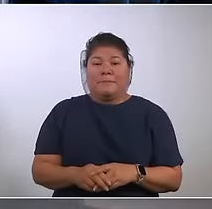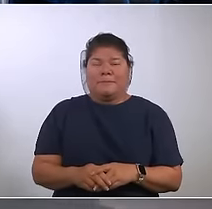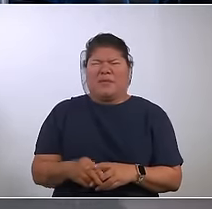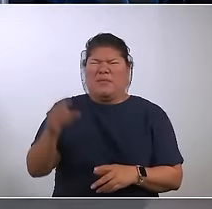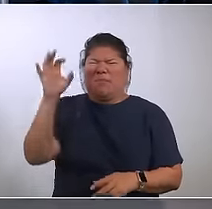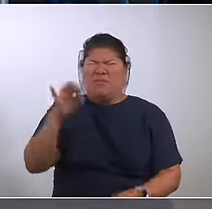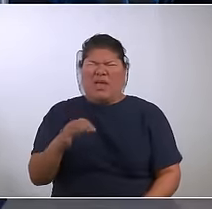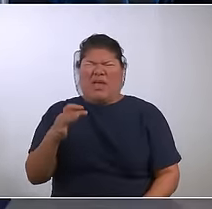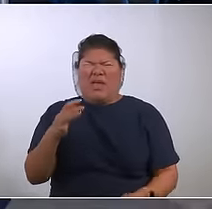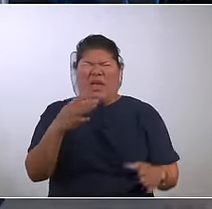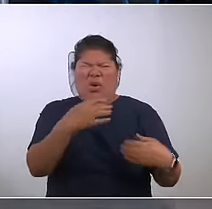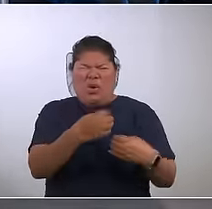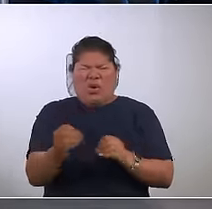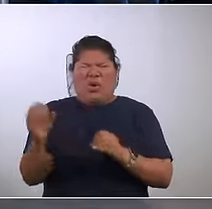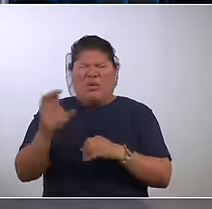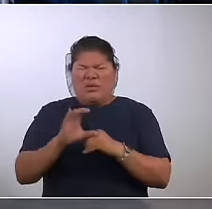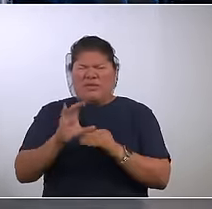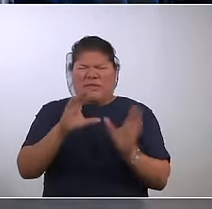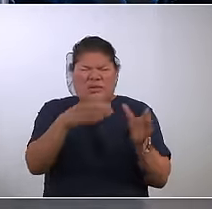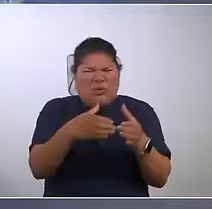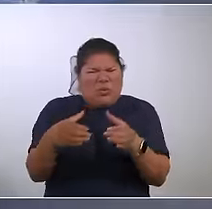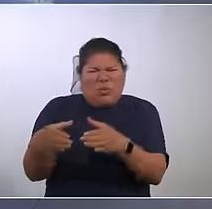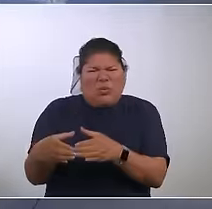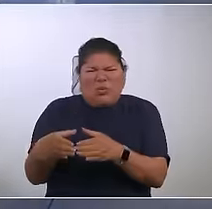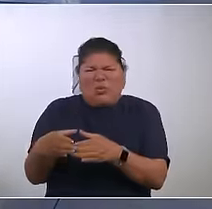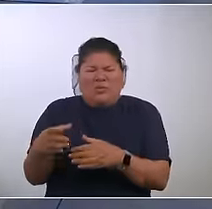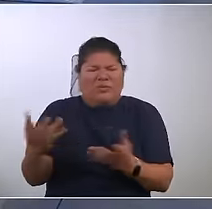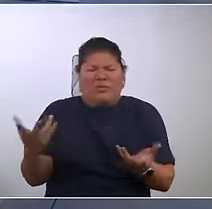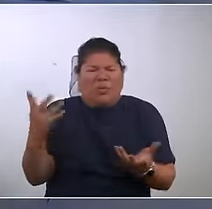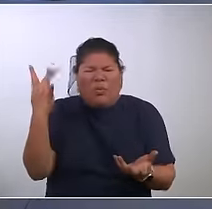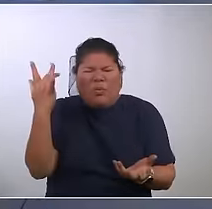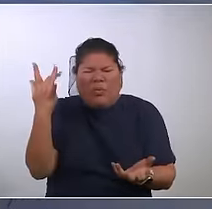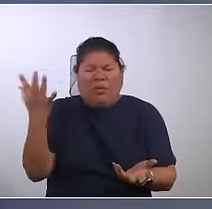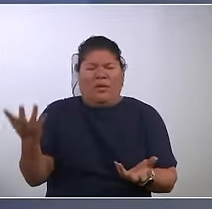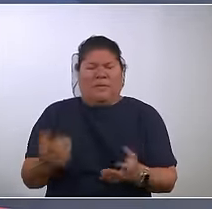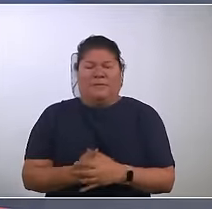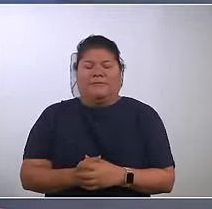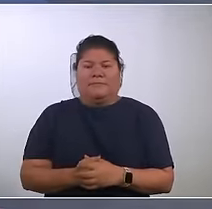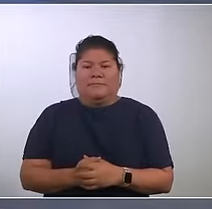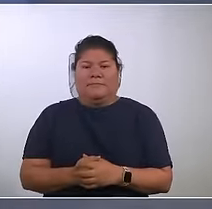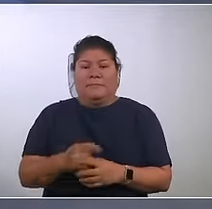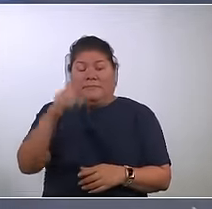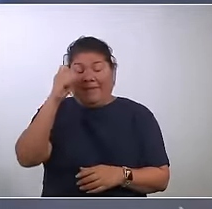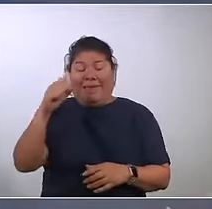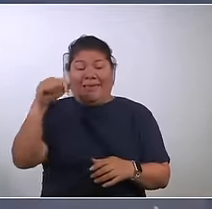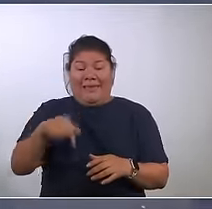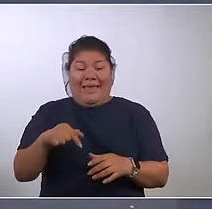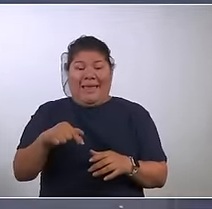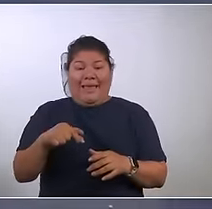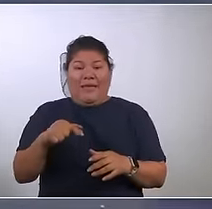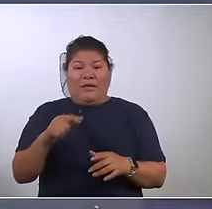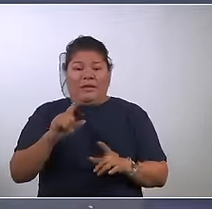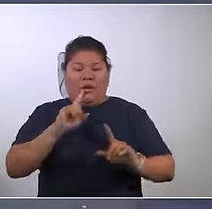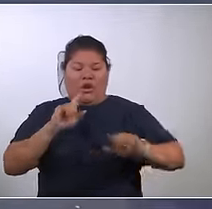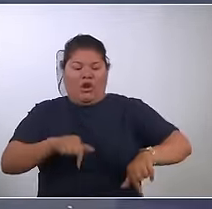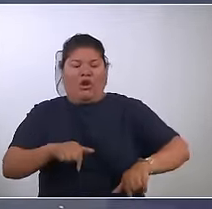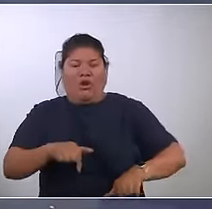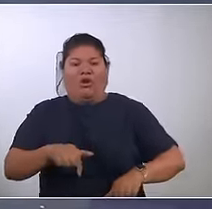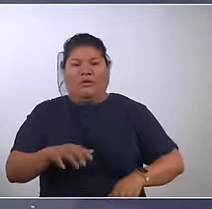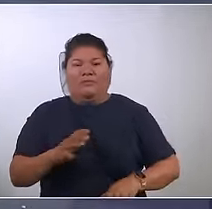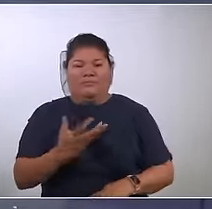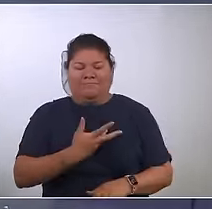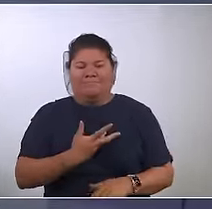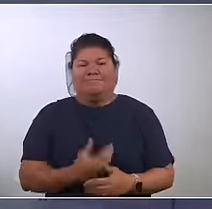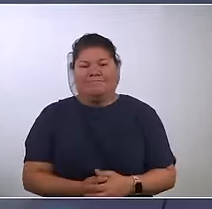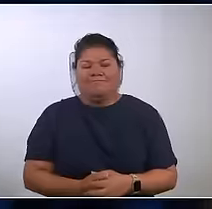Pastor, why are you organizing the whole church in small groups? Pastor, ¿por qué organiza la iglesia en grupos pequeños? Because this is what our command is. Porque